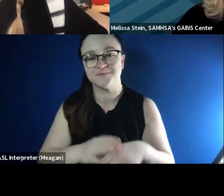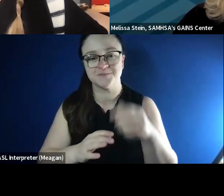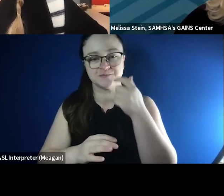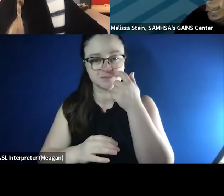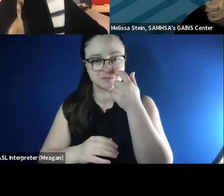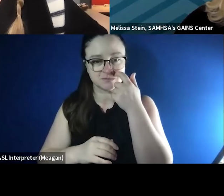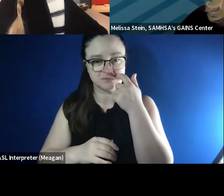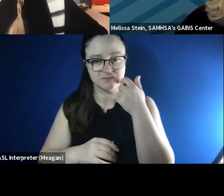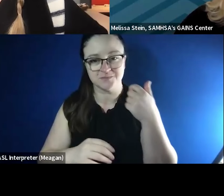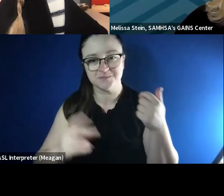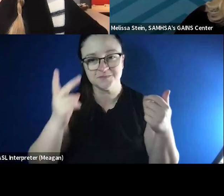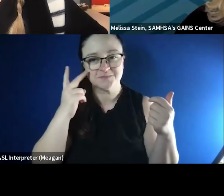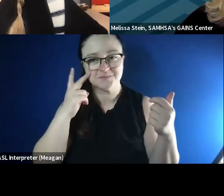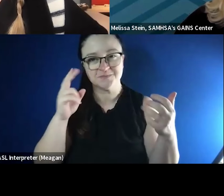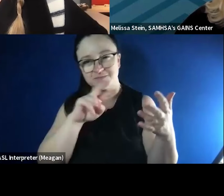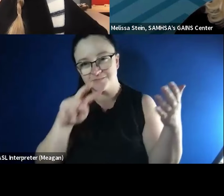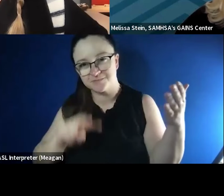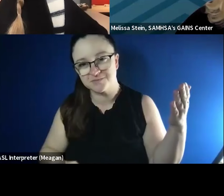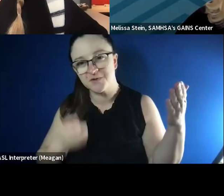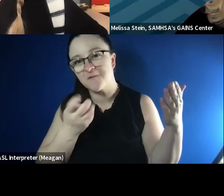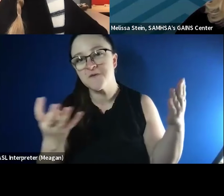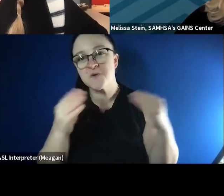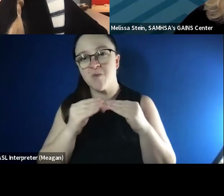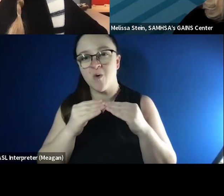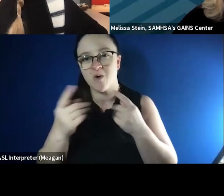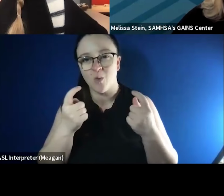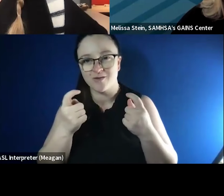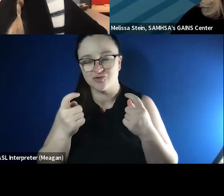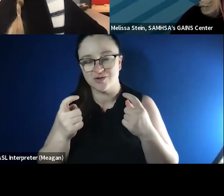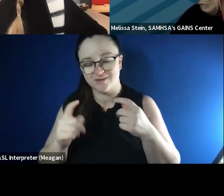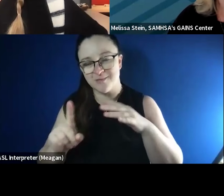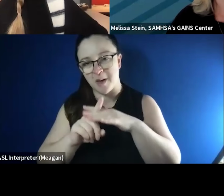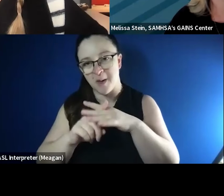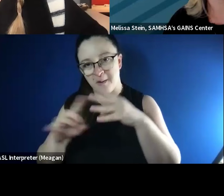And so let's move on to a couple of more questions have come in. So